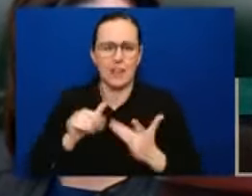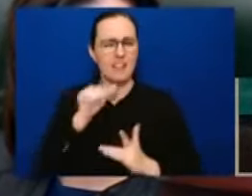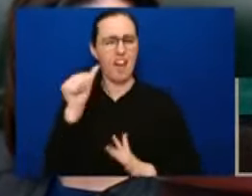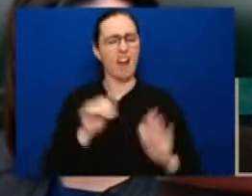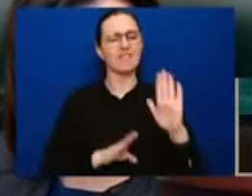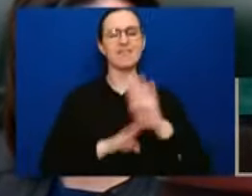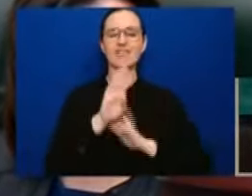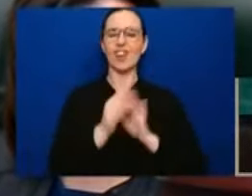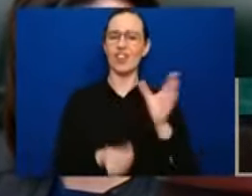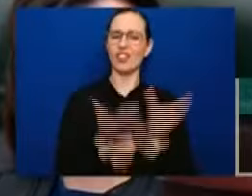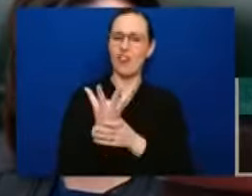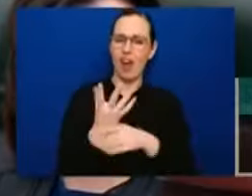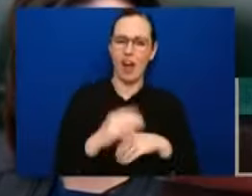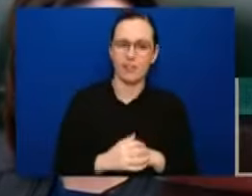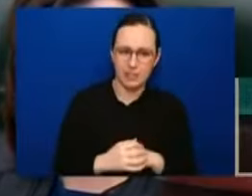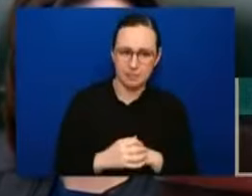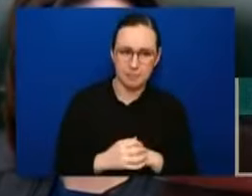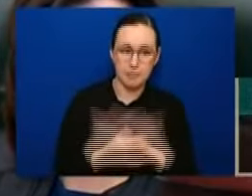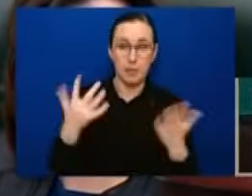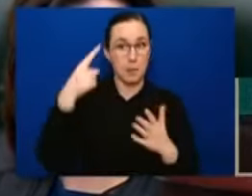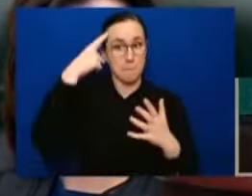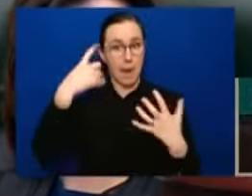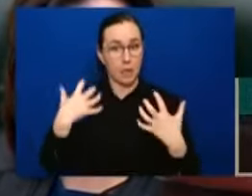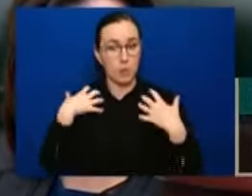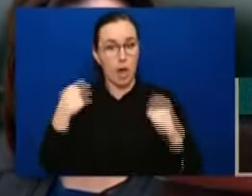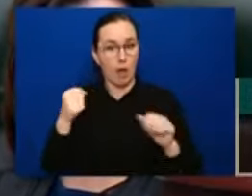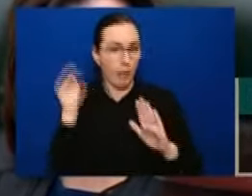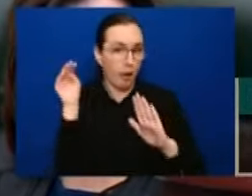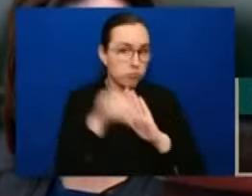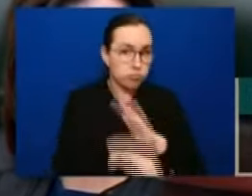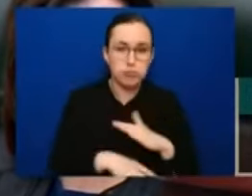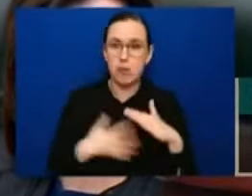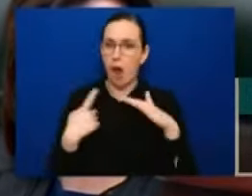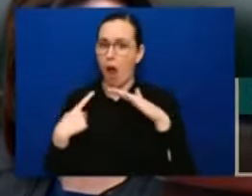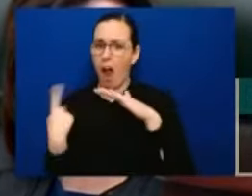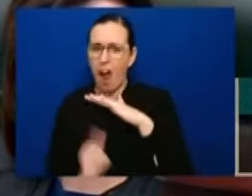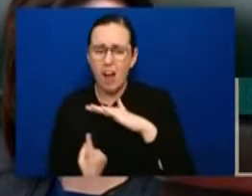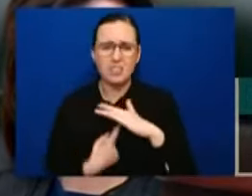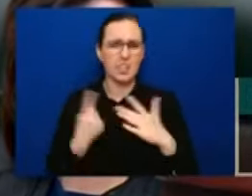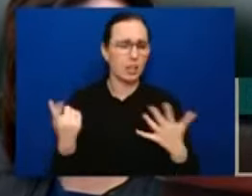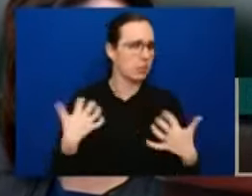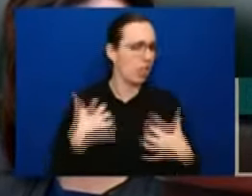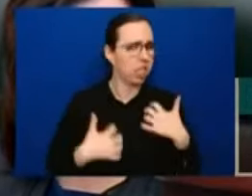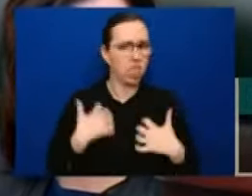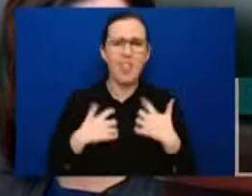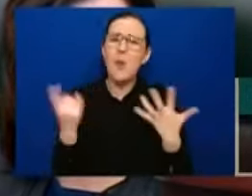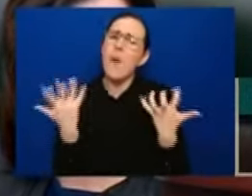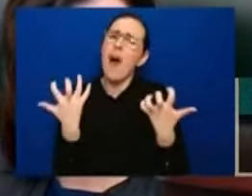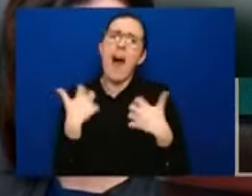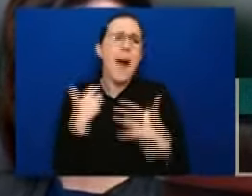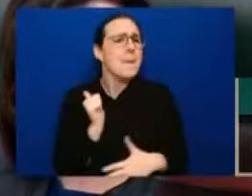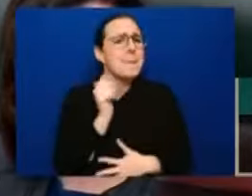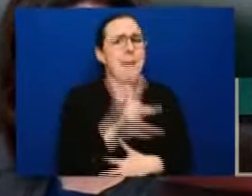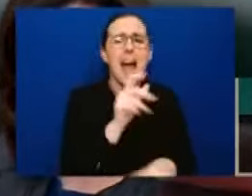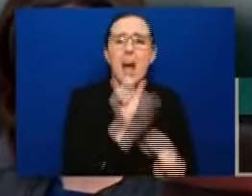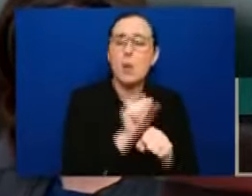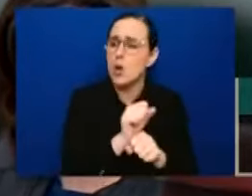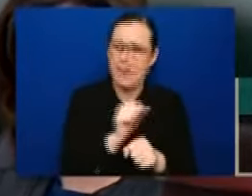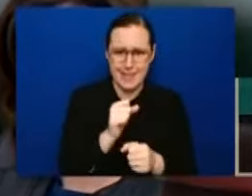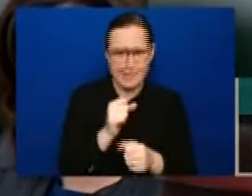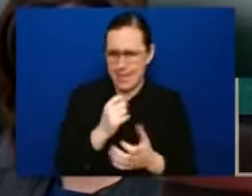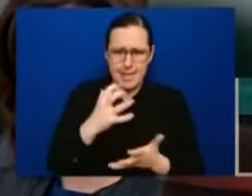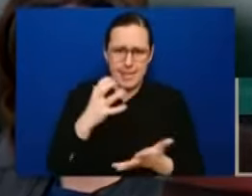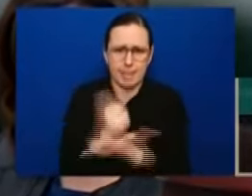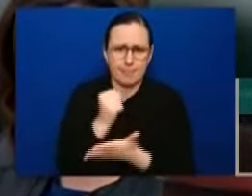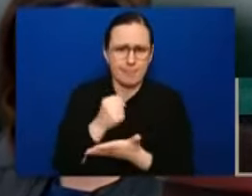wanted to get back to work, but he felt quite paralyzed as he thought about learning something new. Was he even capable of retraining?